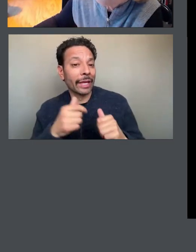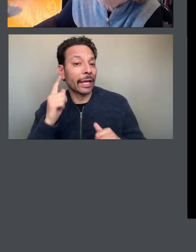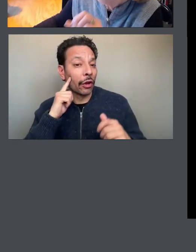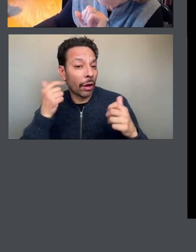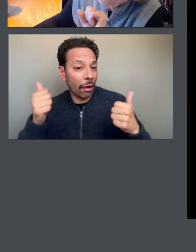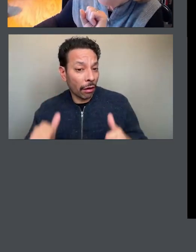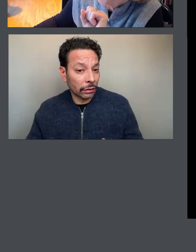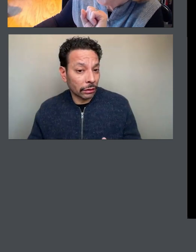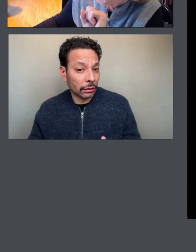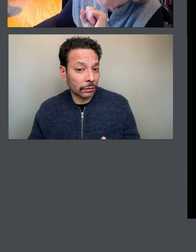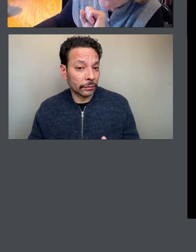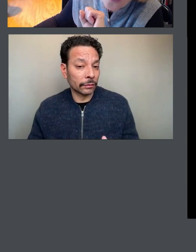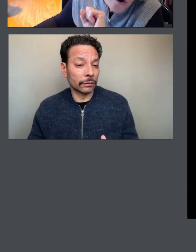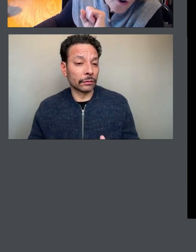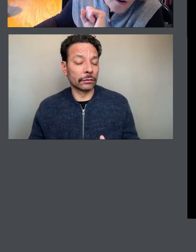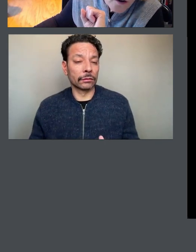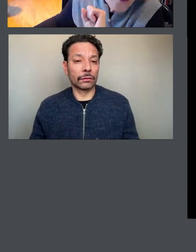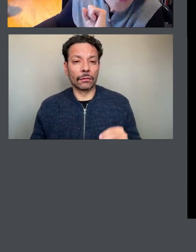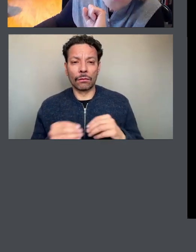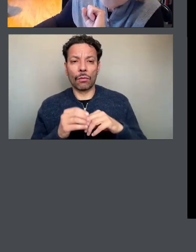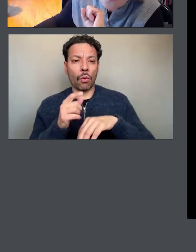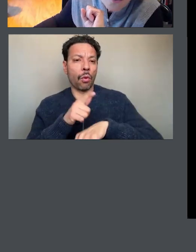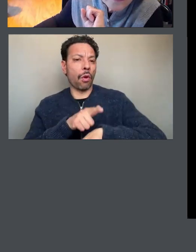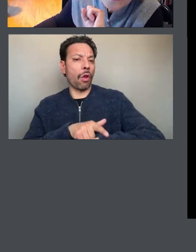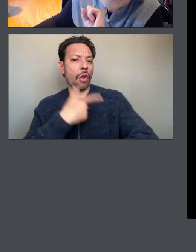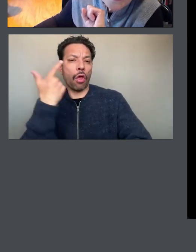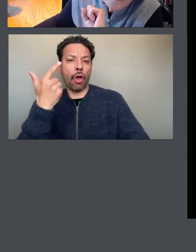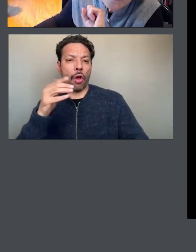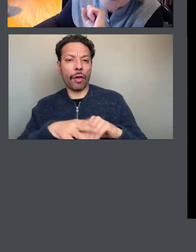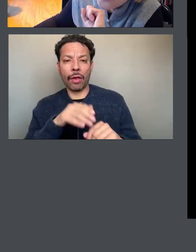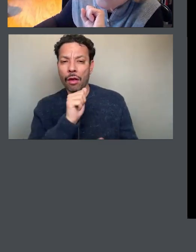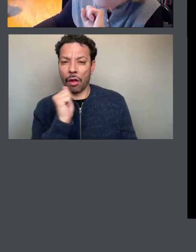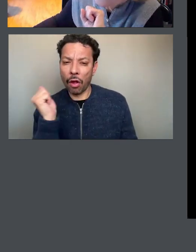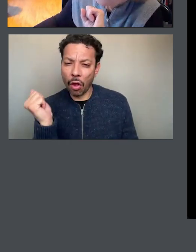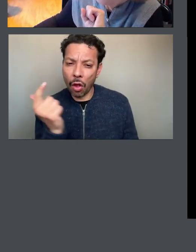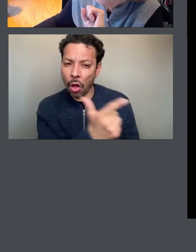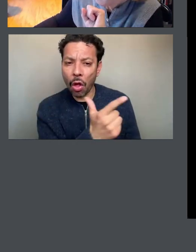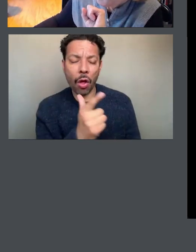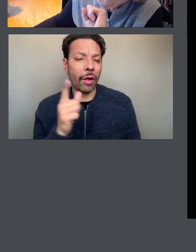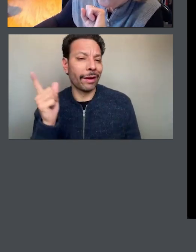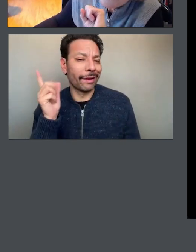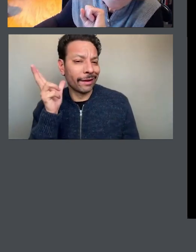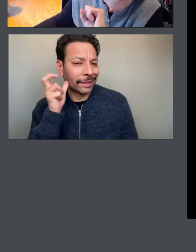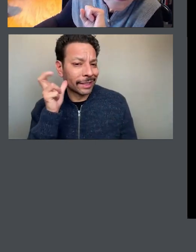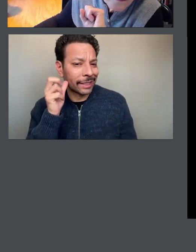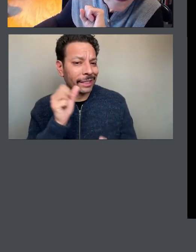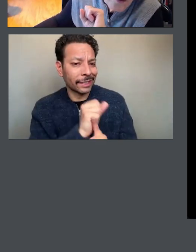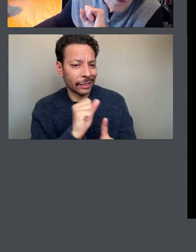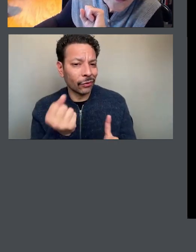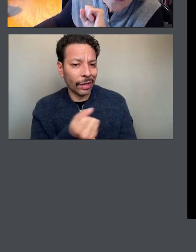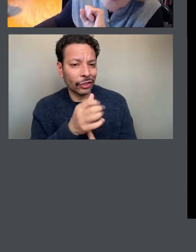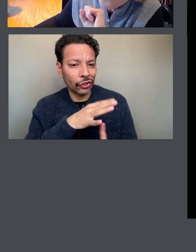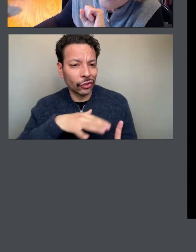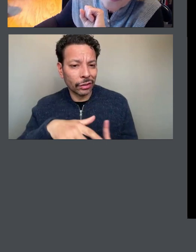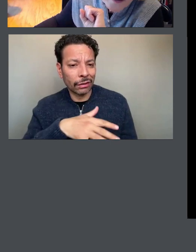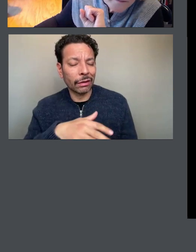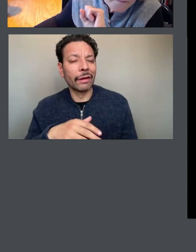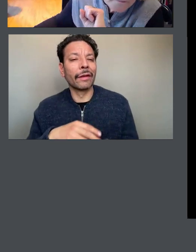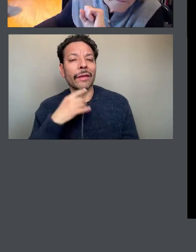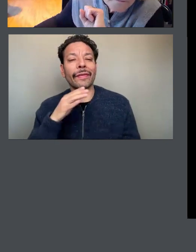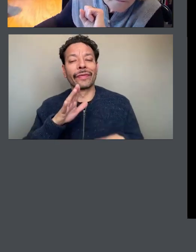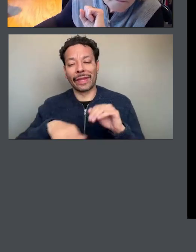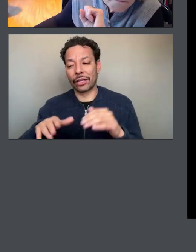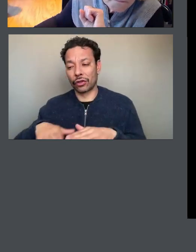loss were longer across all listening conditions than children with normal